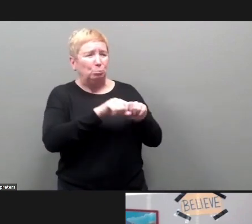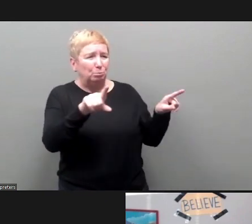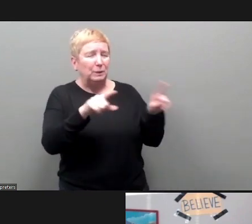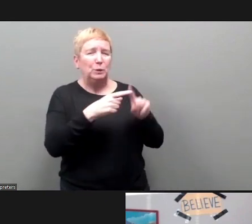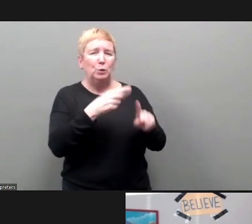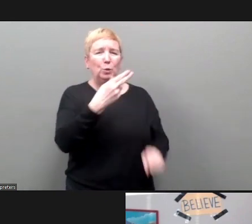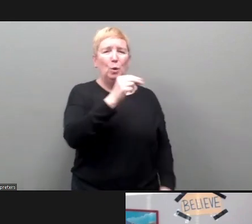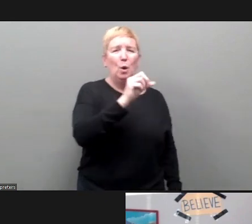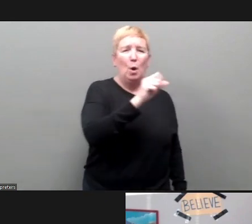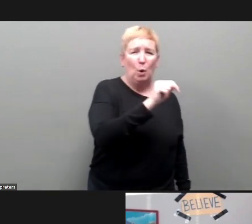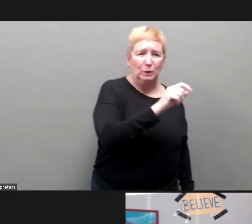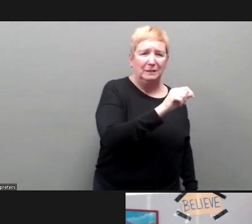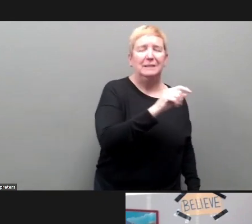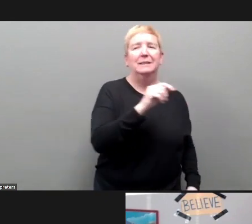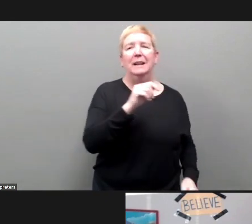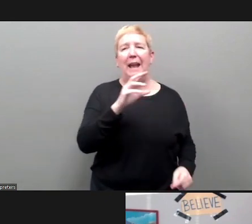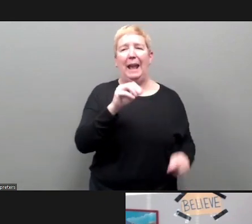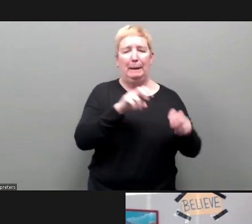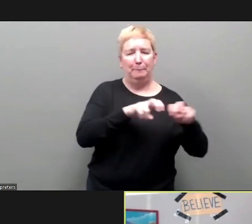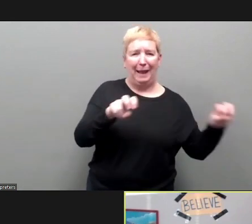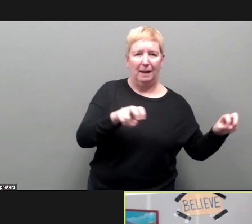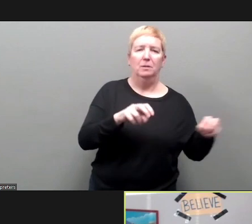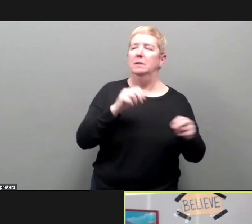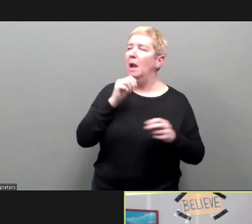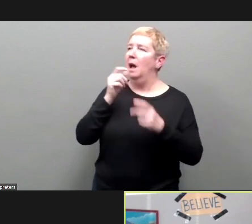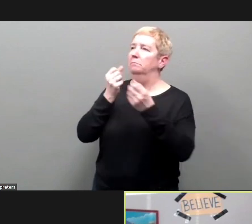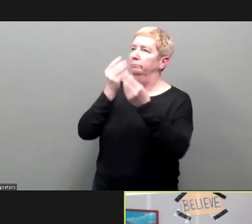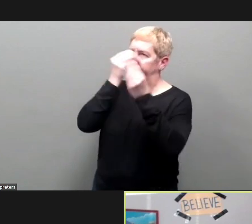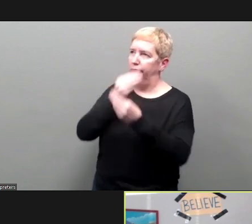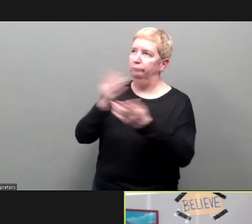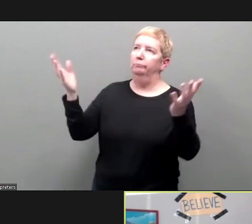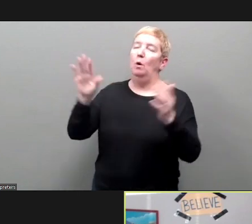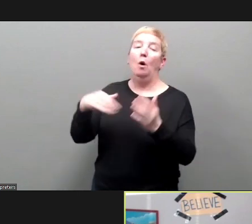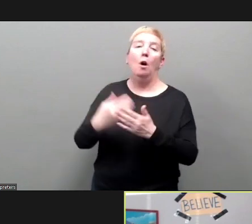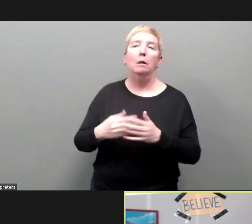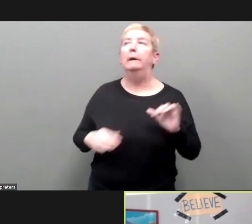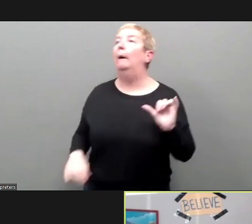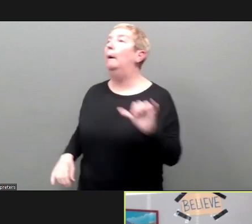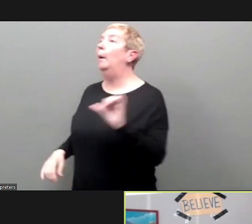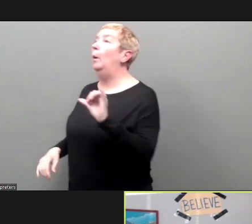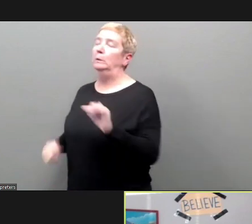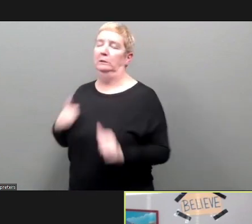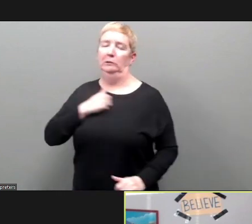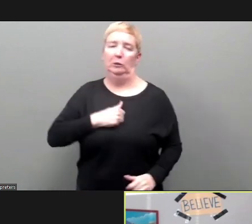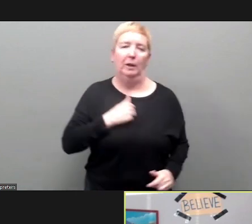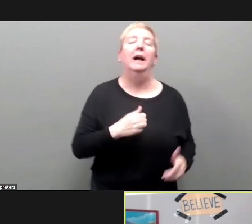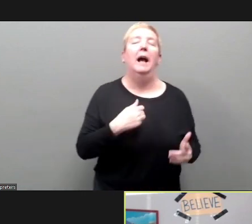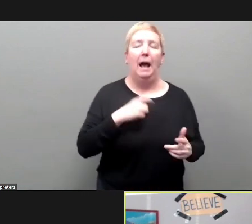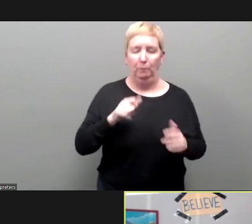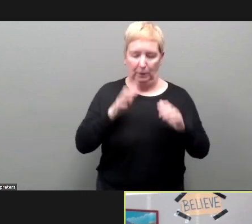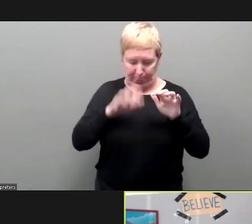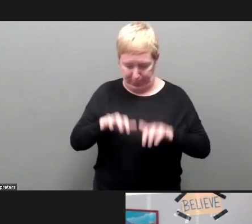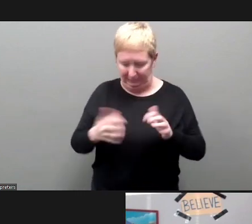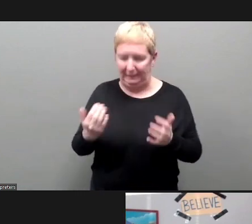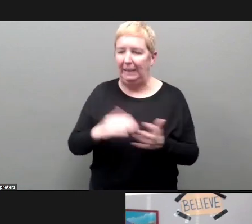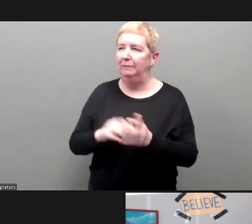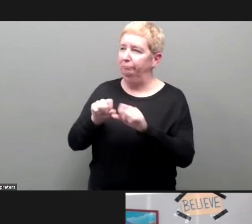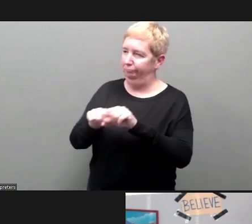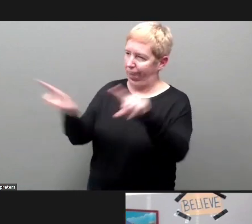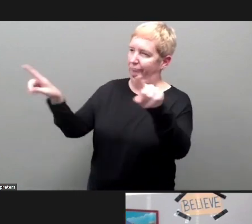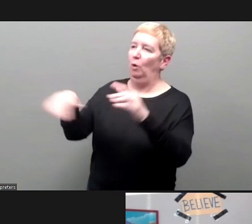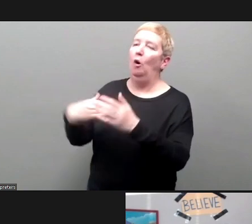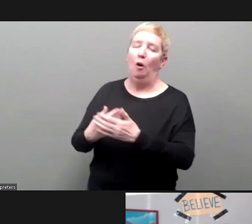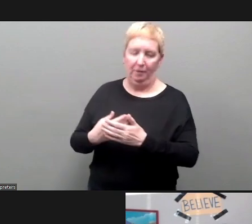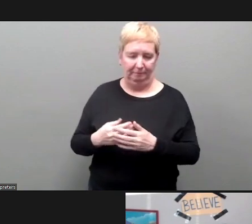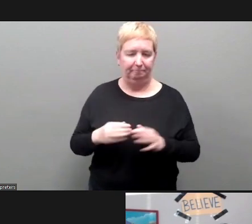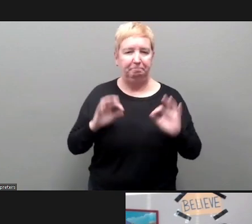can probably repost it to everyone. I see. Okay, I do it to everyone. Okay, thanks. Let me do that. Okay, yeah, it sounds like you'll